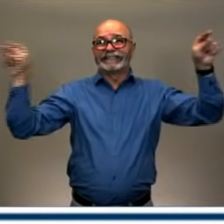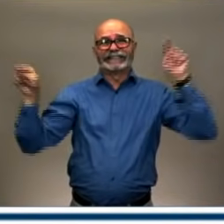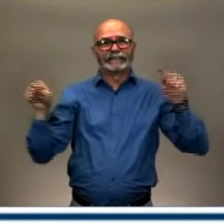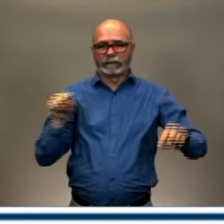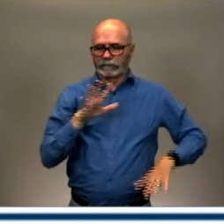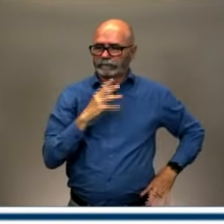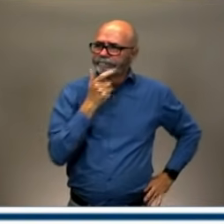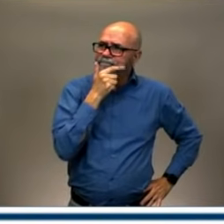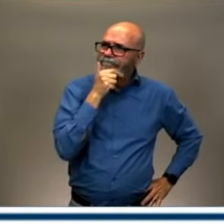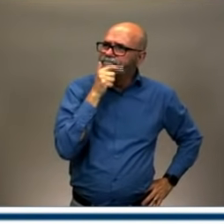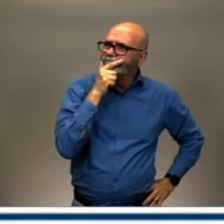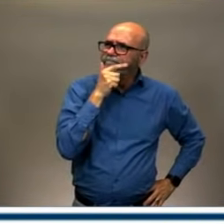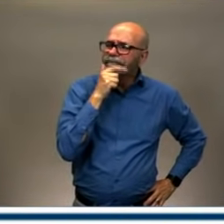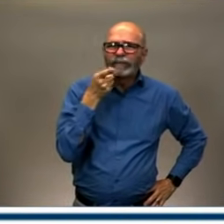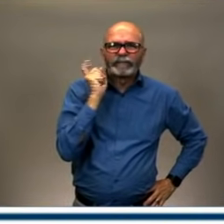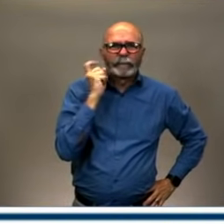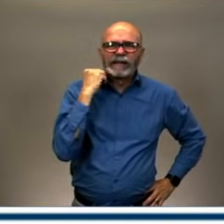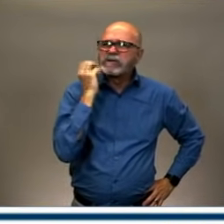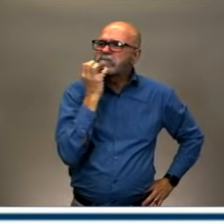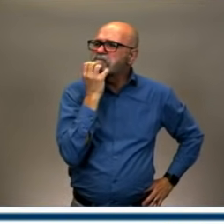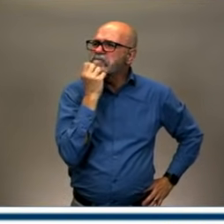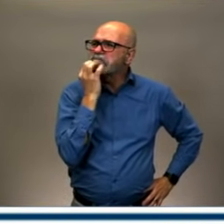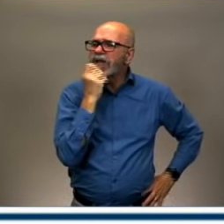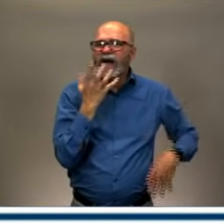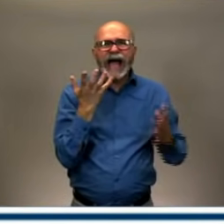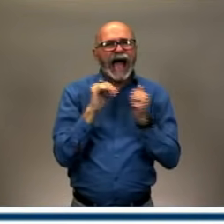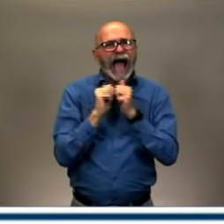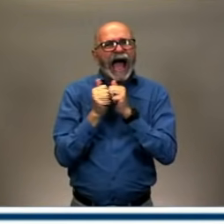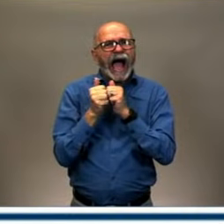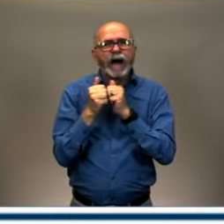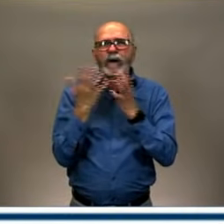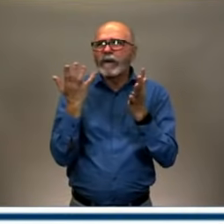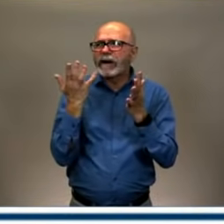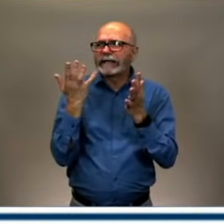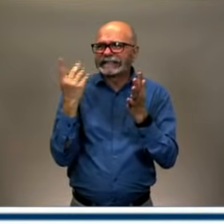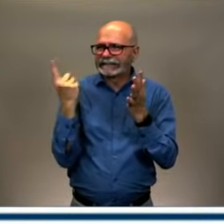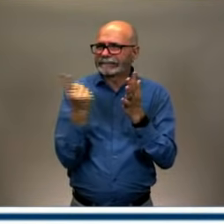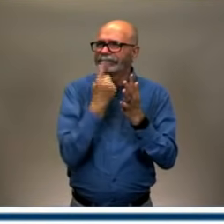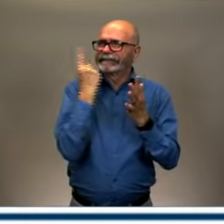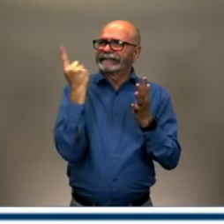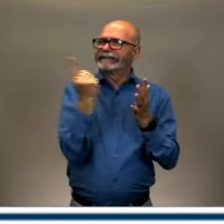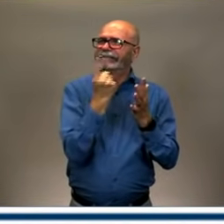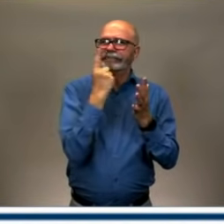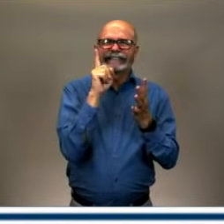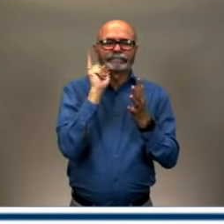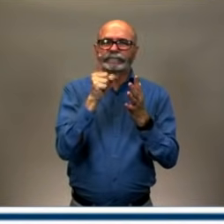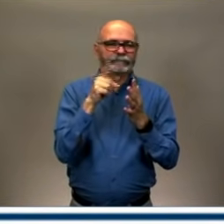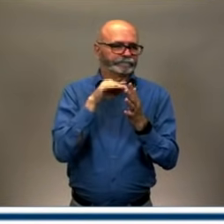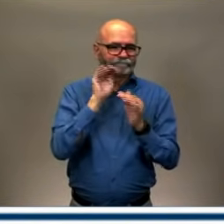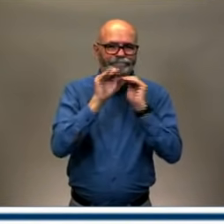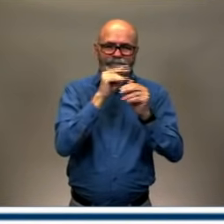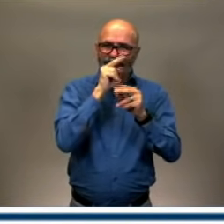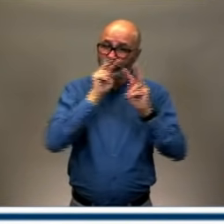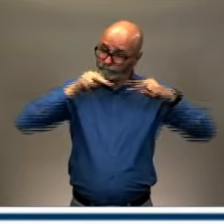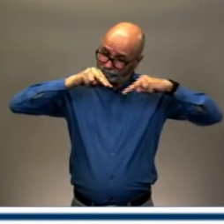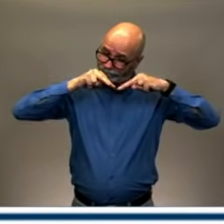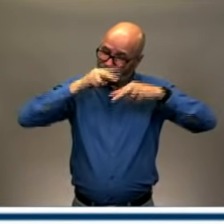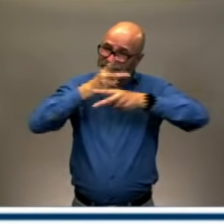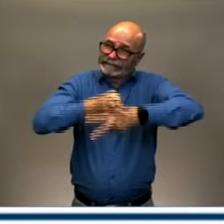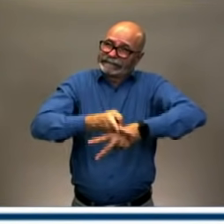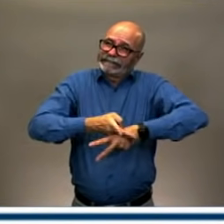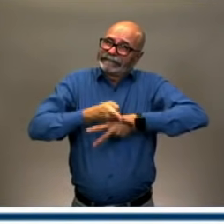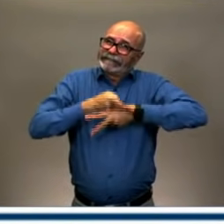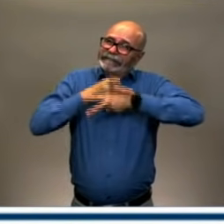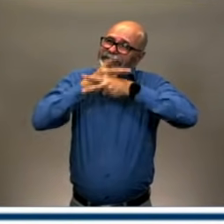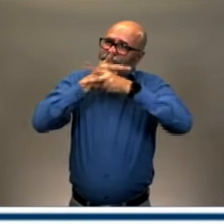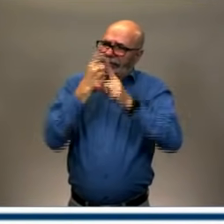a clear exposure. So that is a signal that we still need to remain very cautious when it comes to COVID.